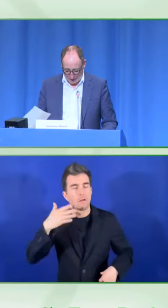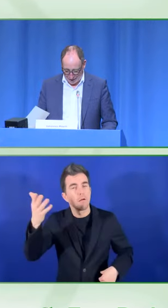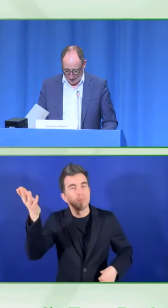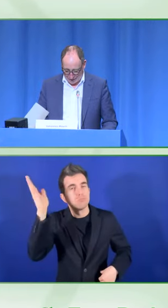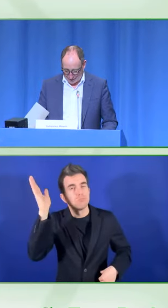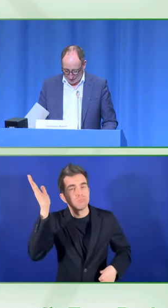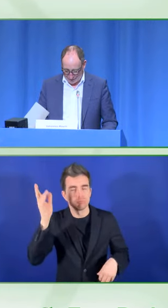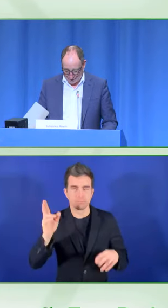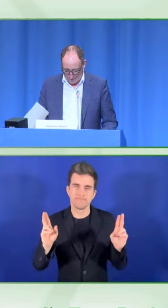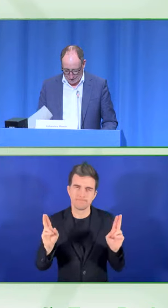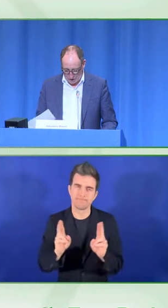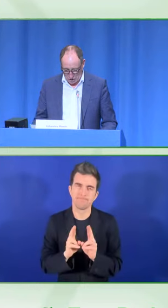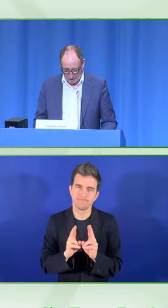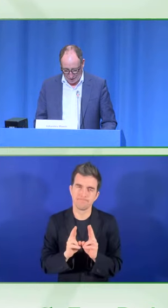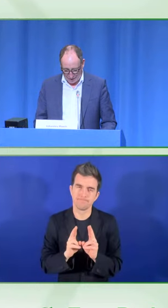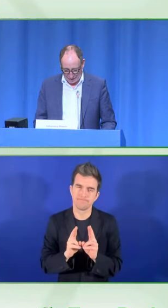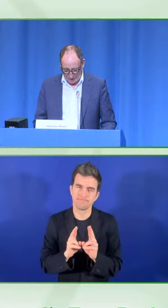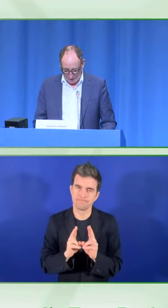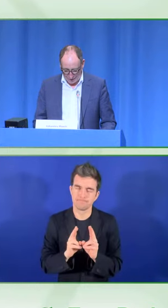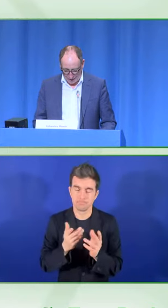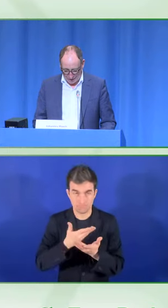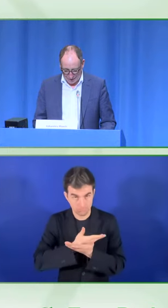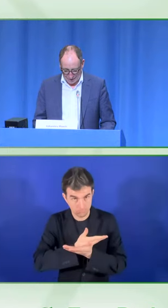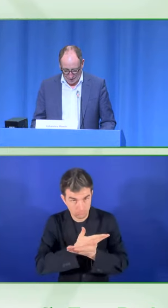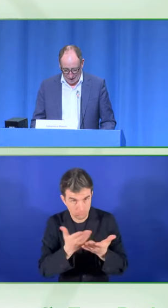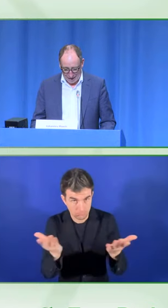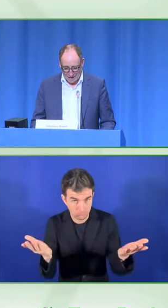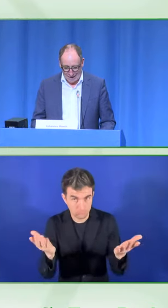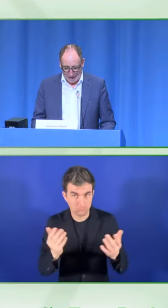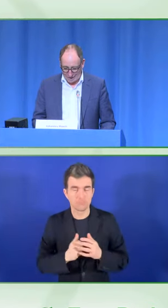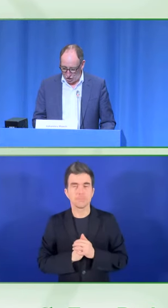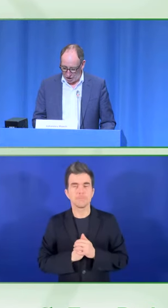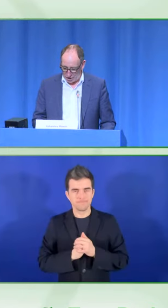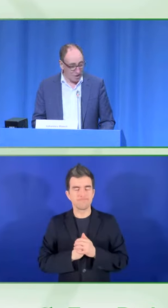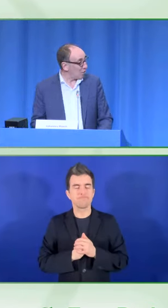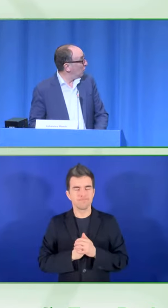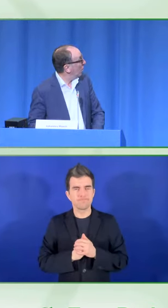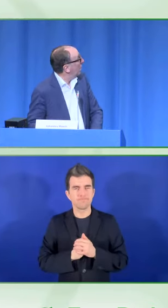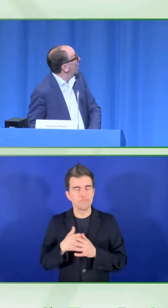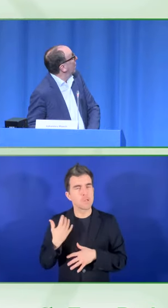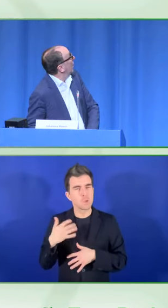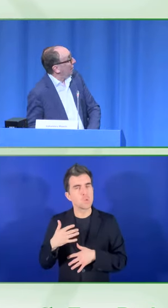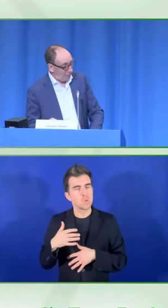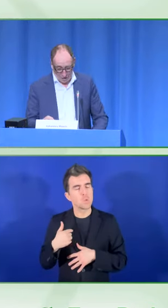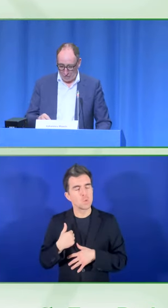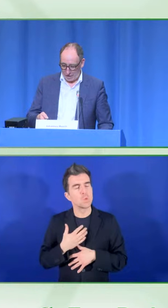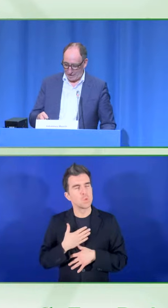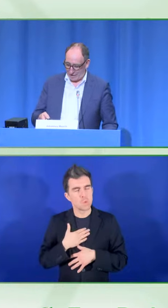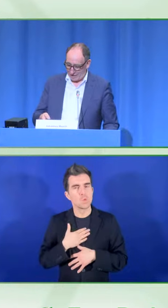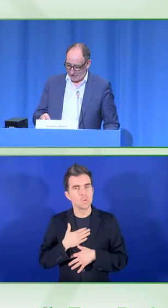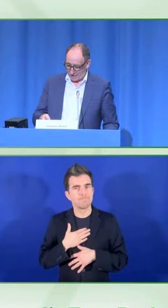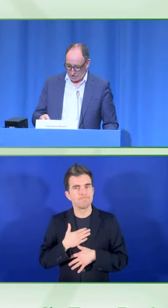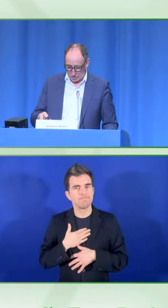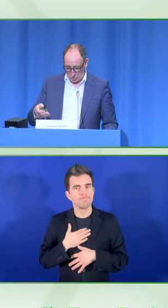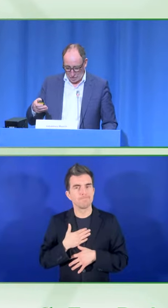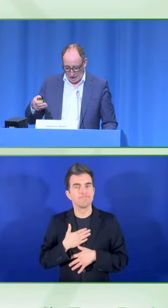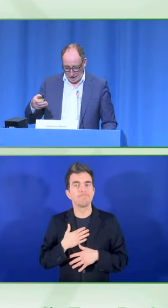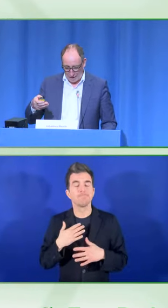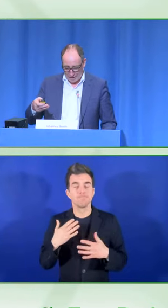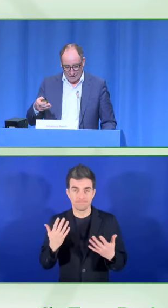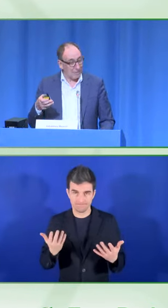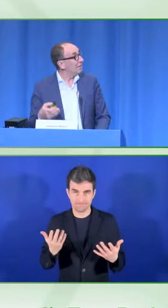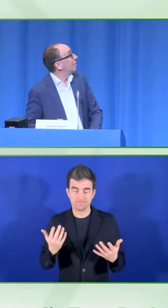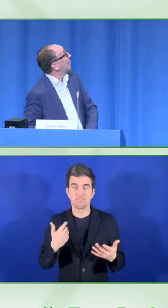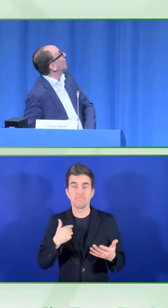on my speech. Yellow mark says slight change. So now I